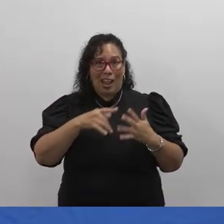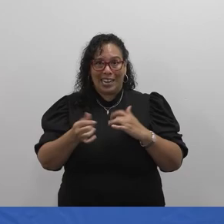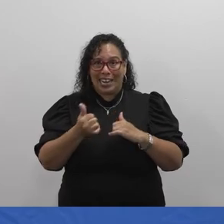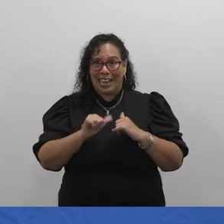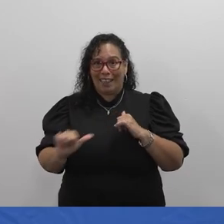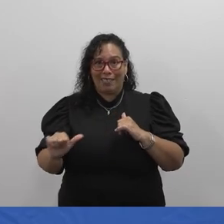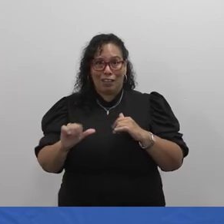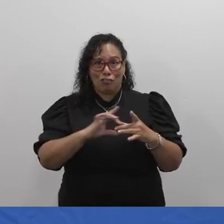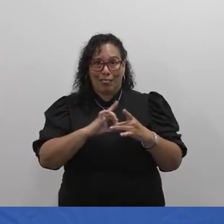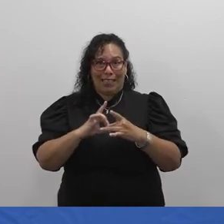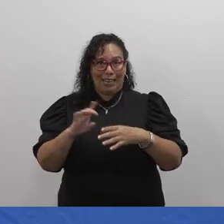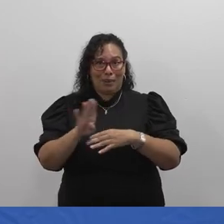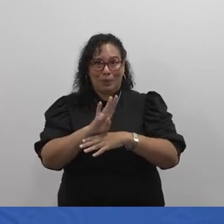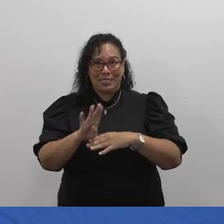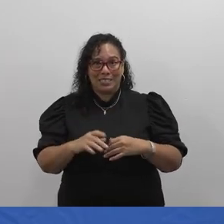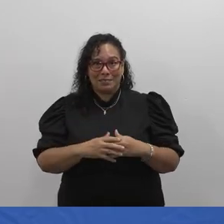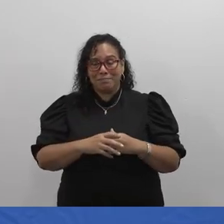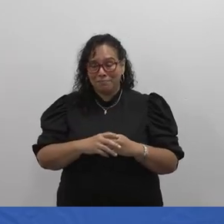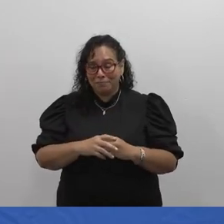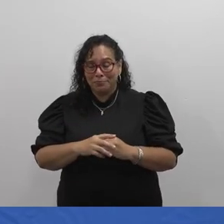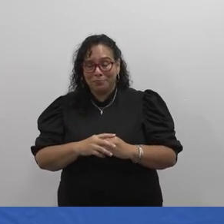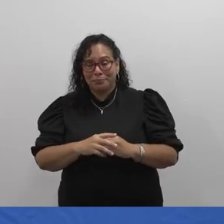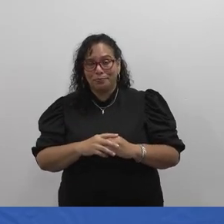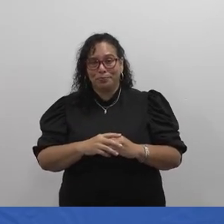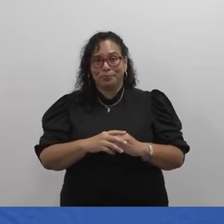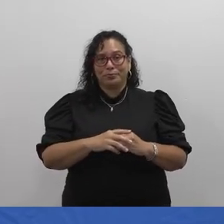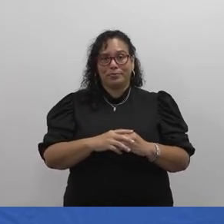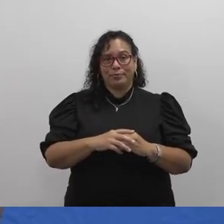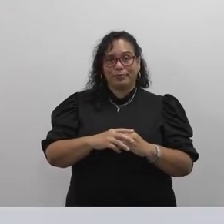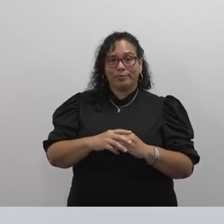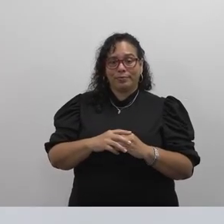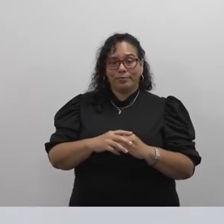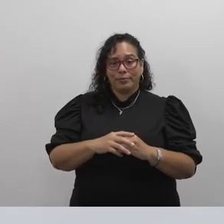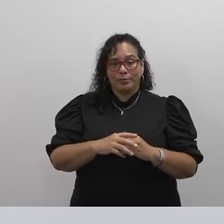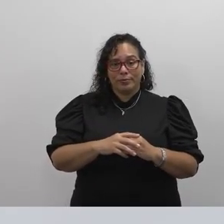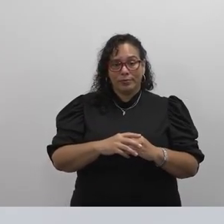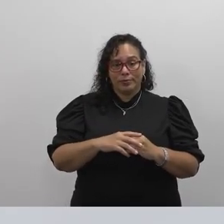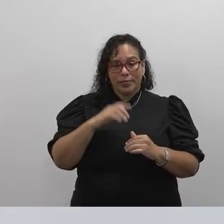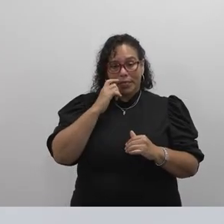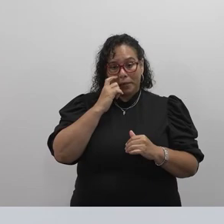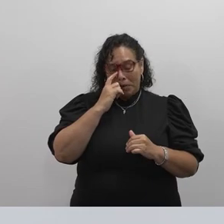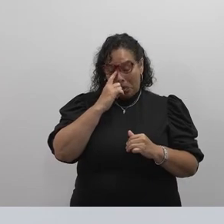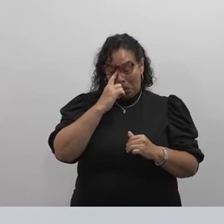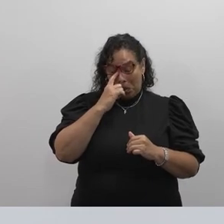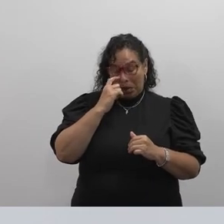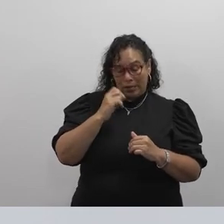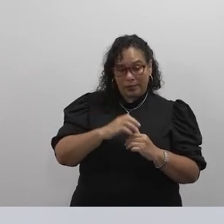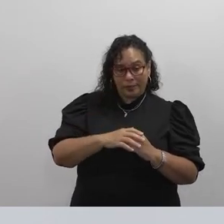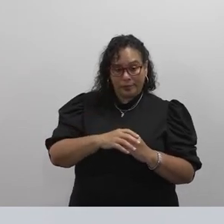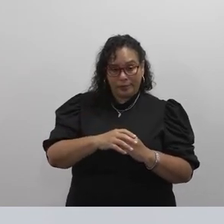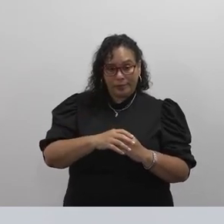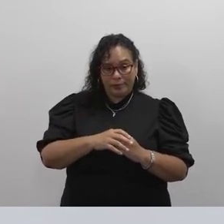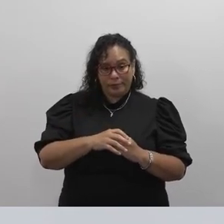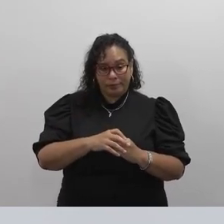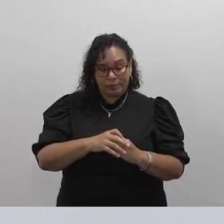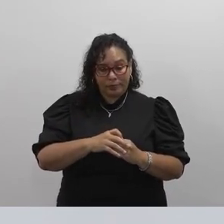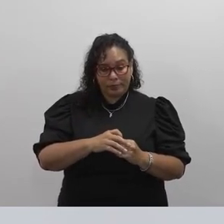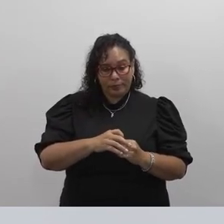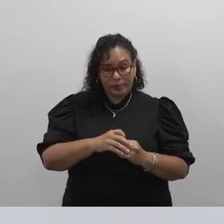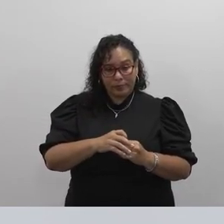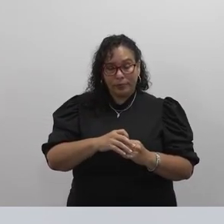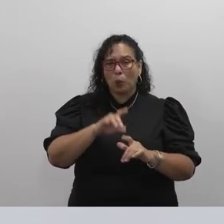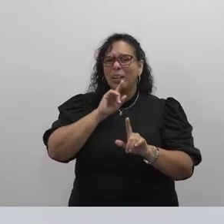to the business. Yeah. Go ahead, Brent. Yeah, thank you for the clarification. I just wanted to add, in response to your first question, Ms.